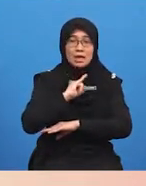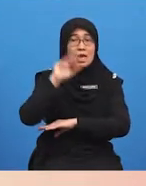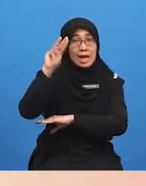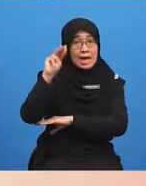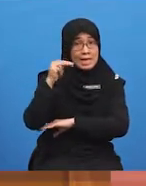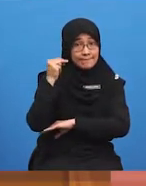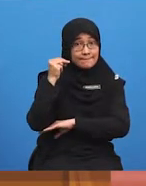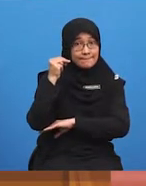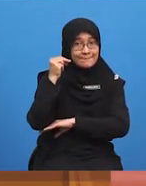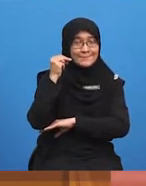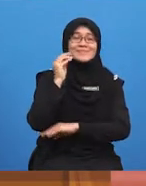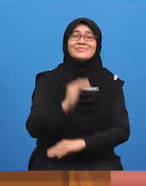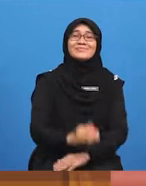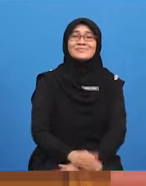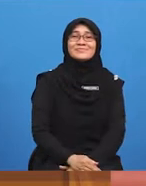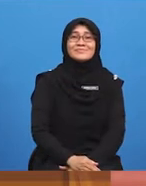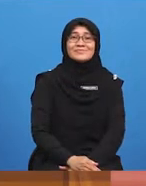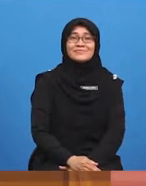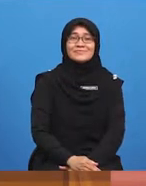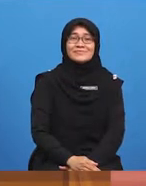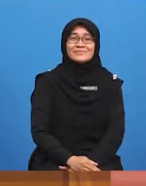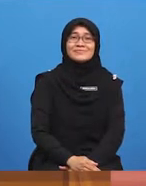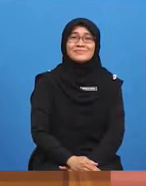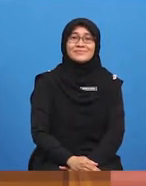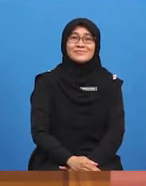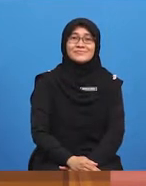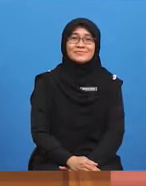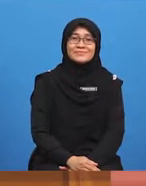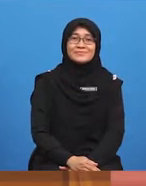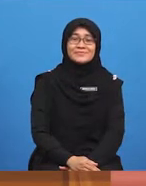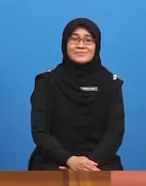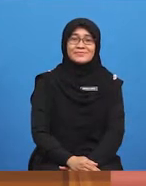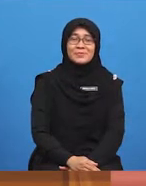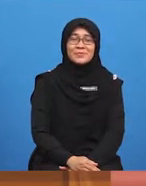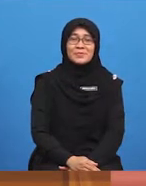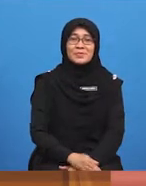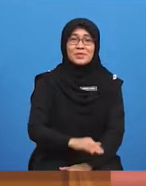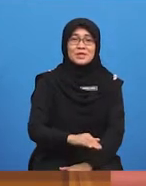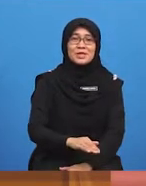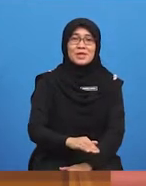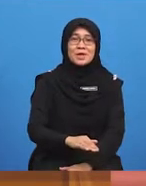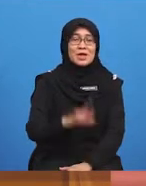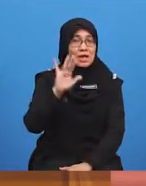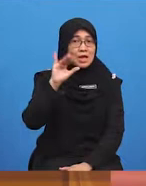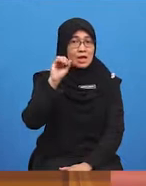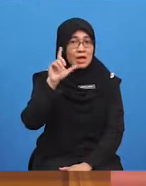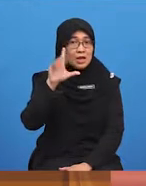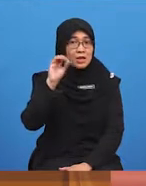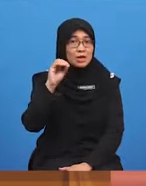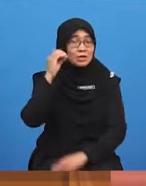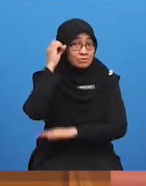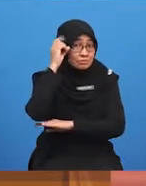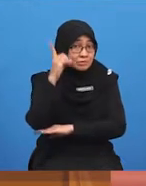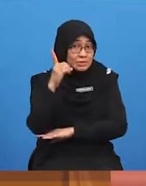I'm. Excellent, Yolo. See, you understand what I have explained.